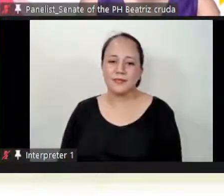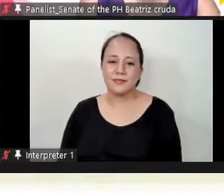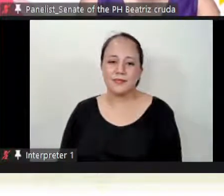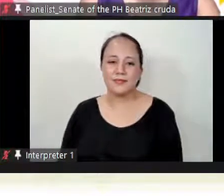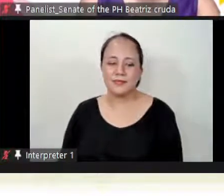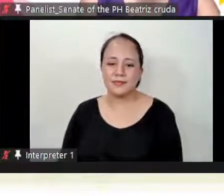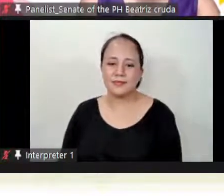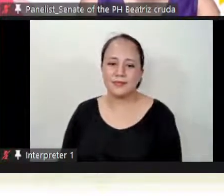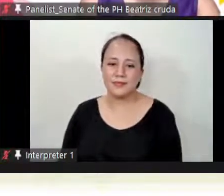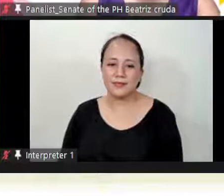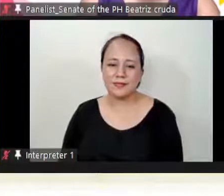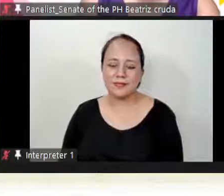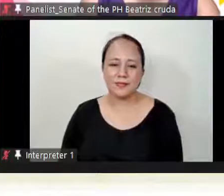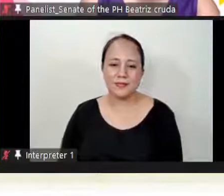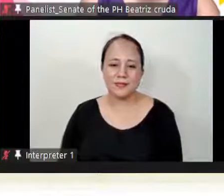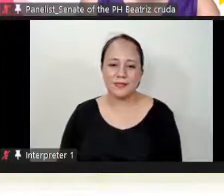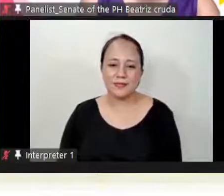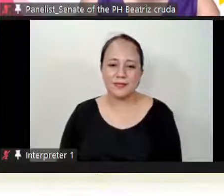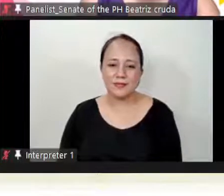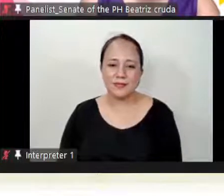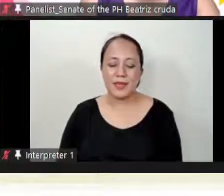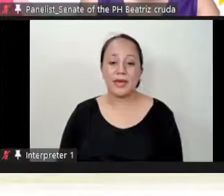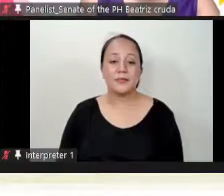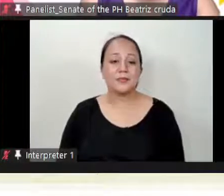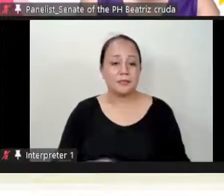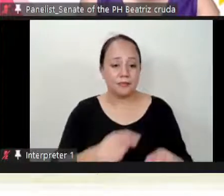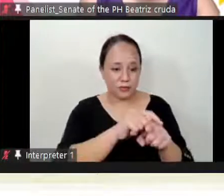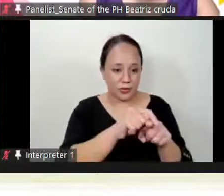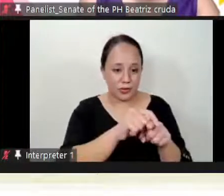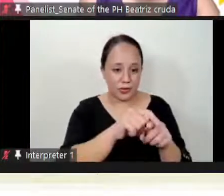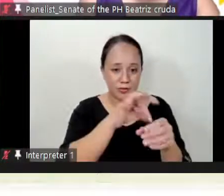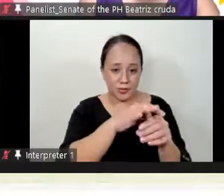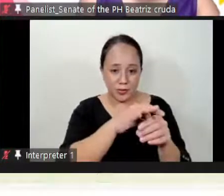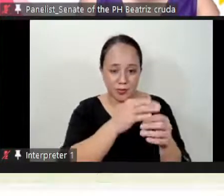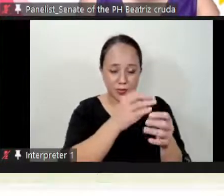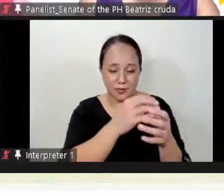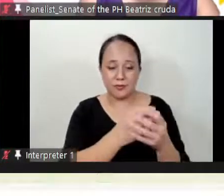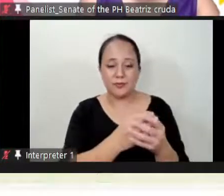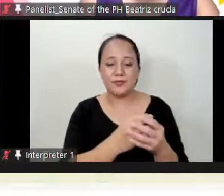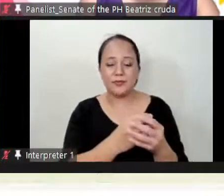providing the screening, the training programs,